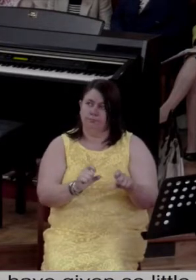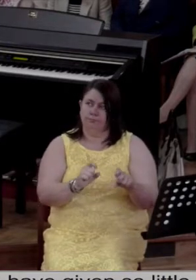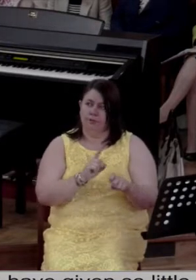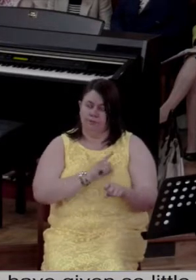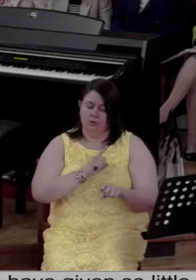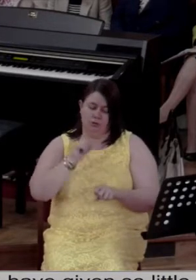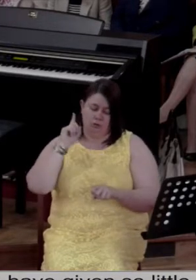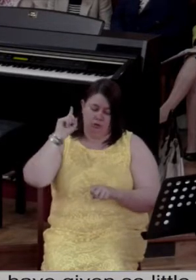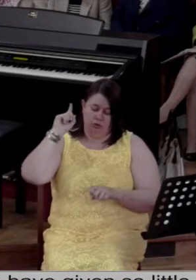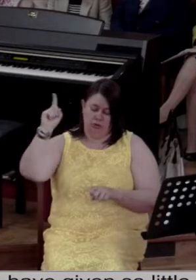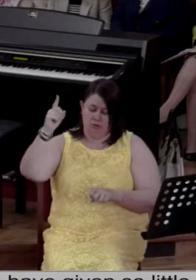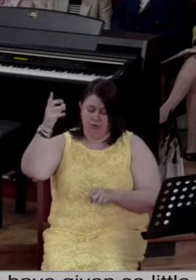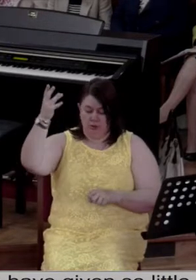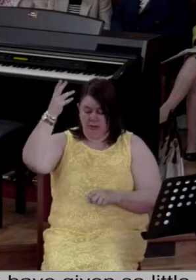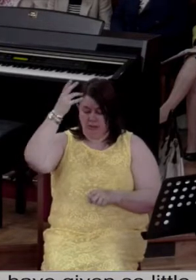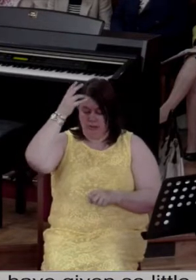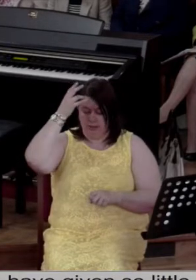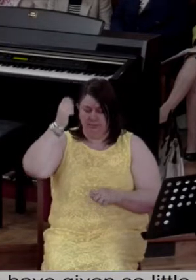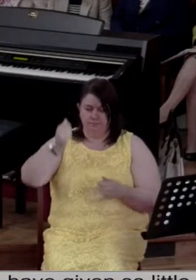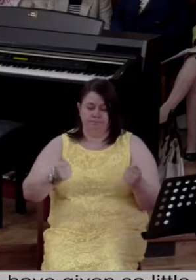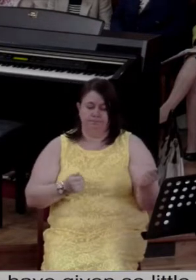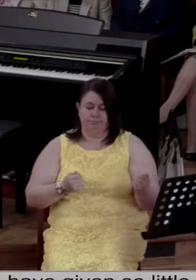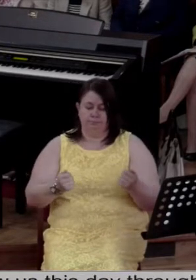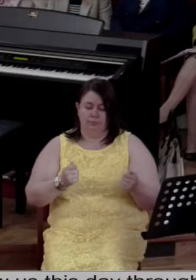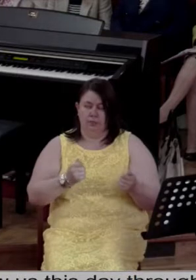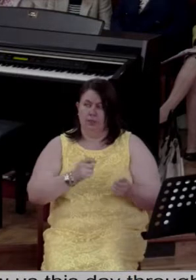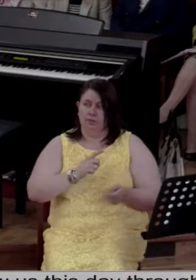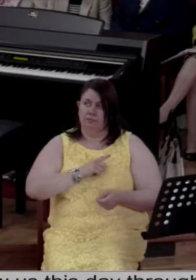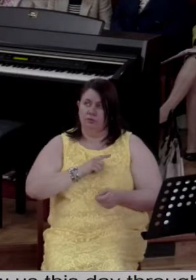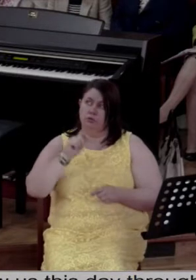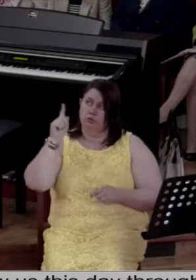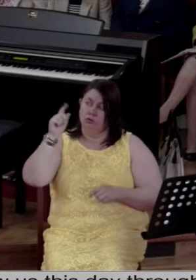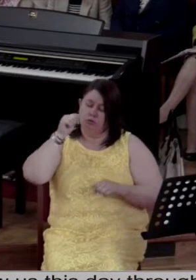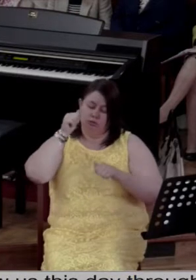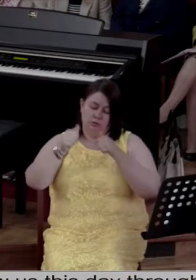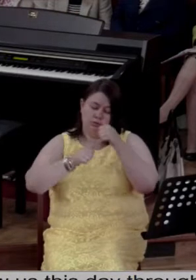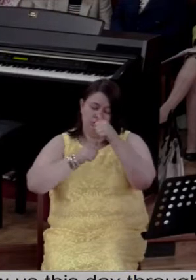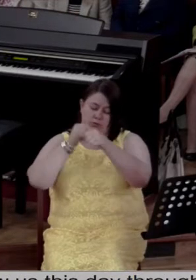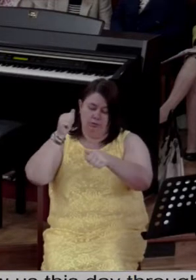your kingdom and to the glory of your name.